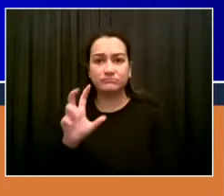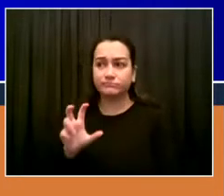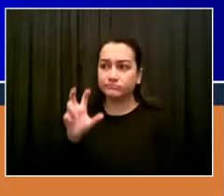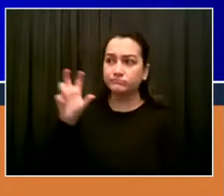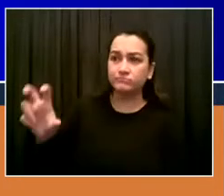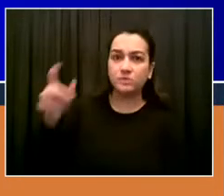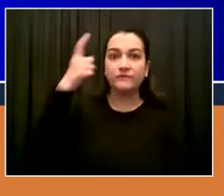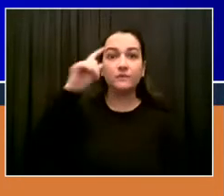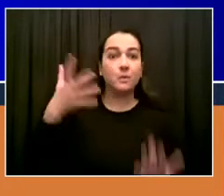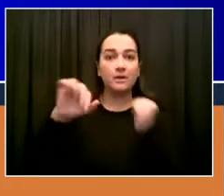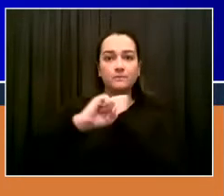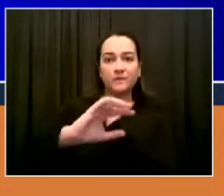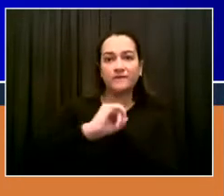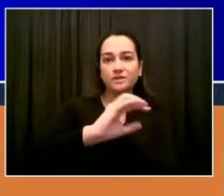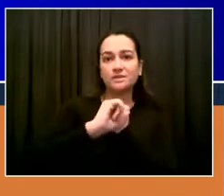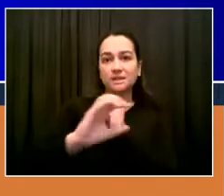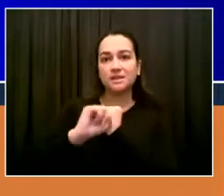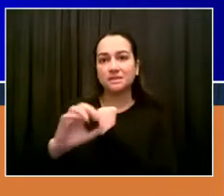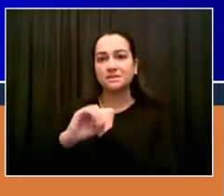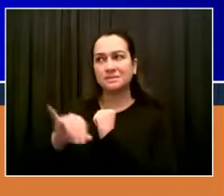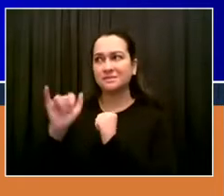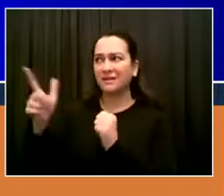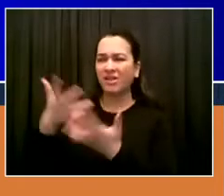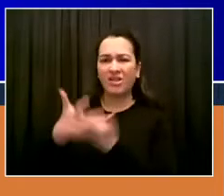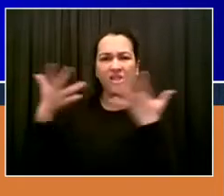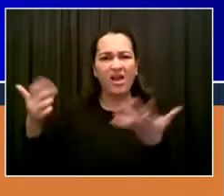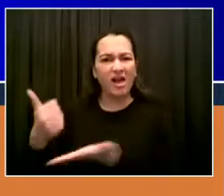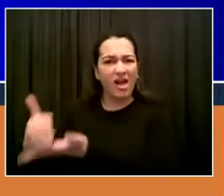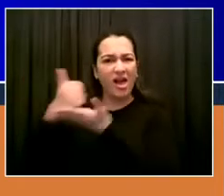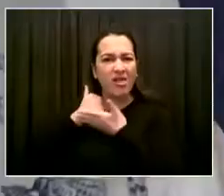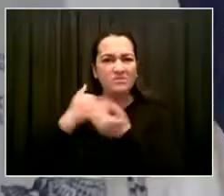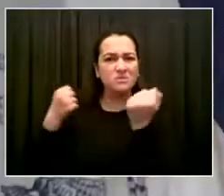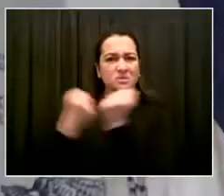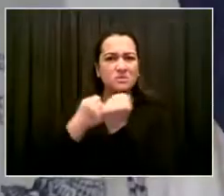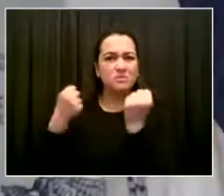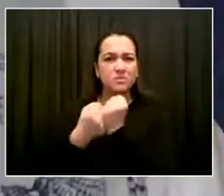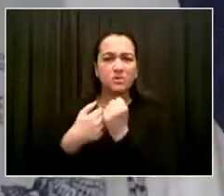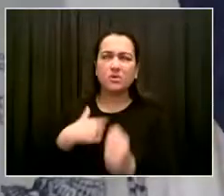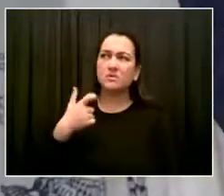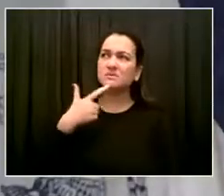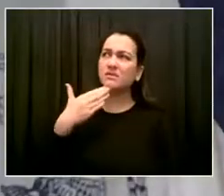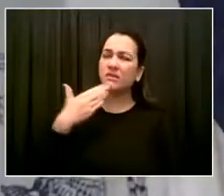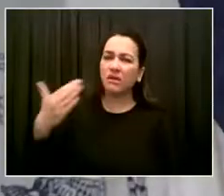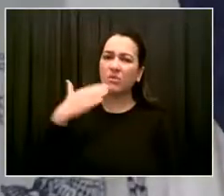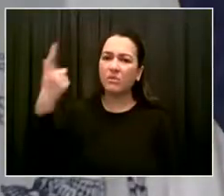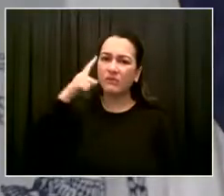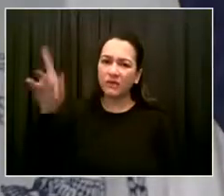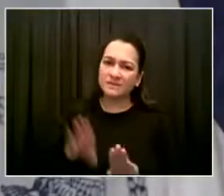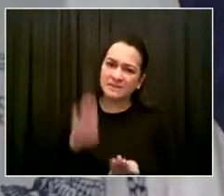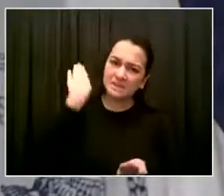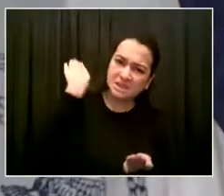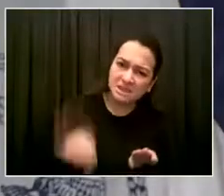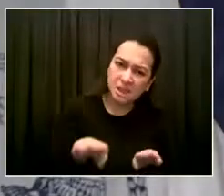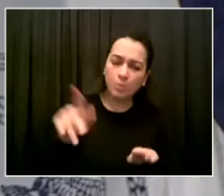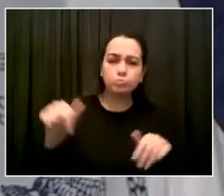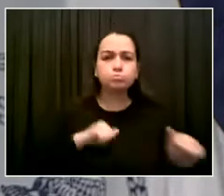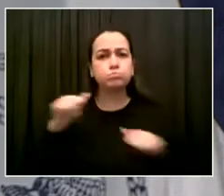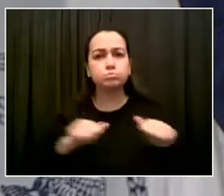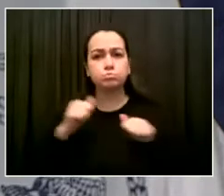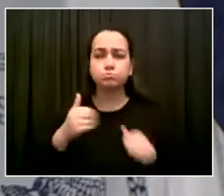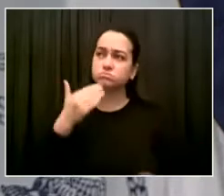easier places for people to get to. Google's going to help us get the word out. I want you to hear from the Chief Health